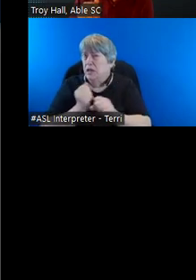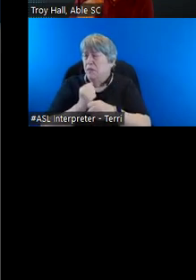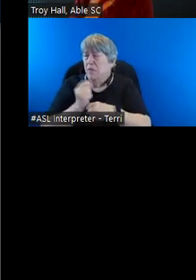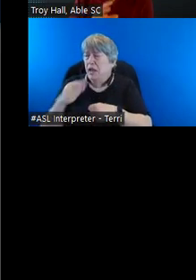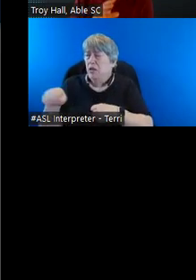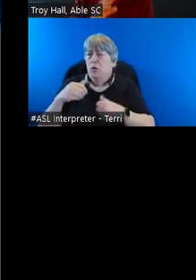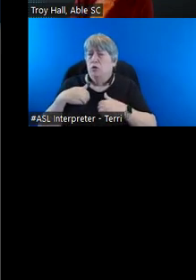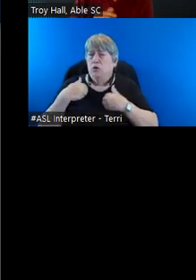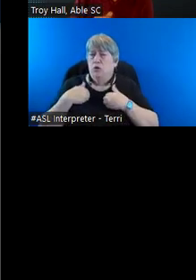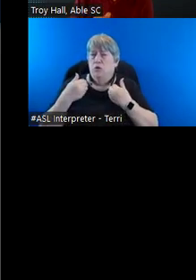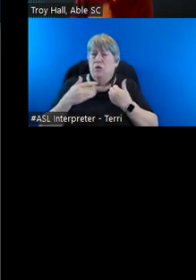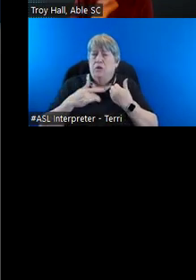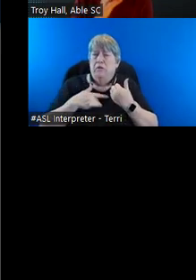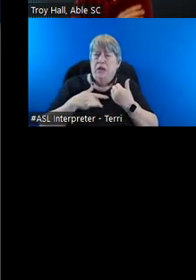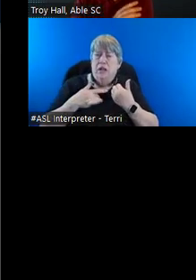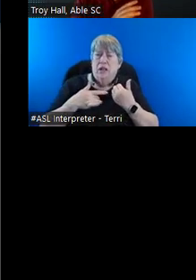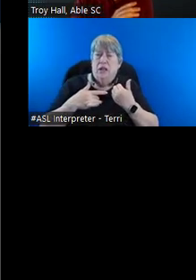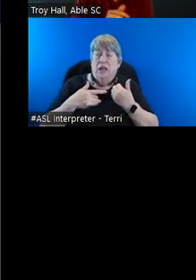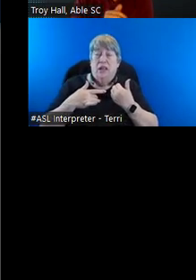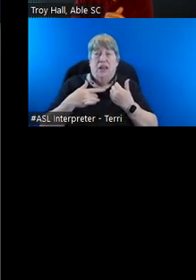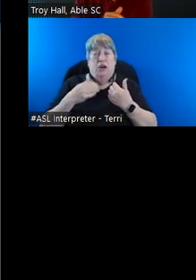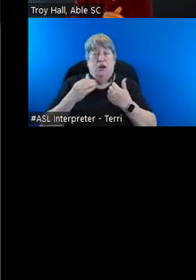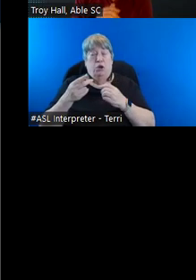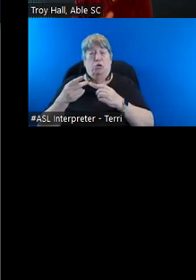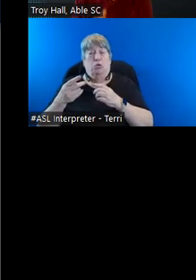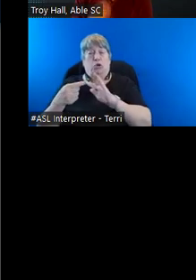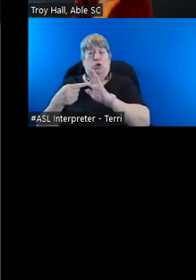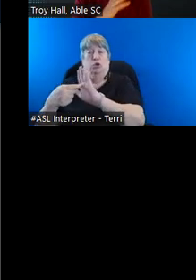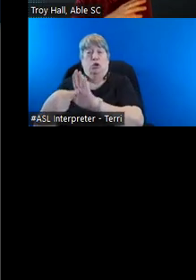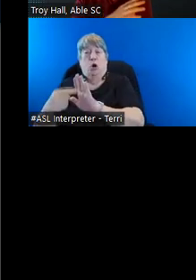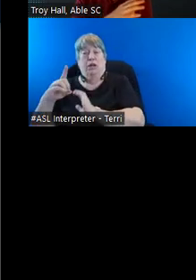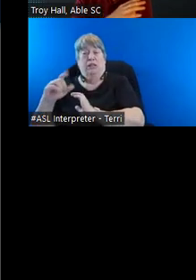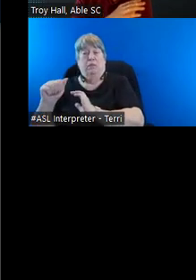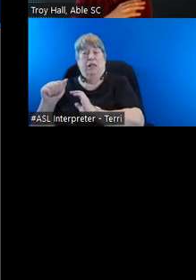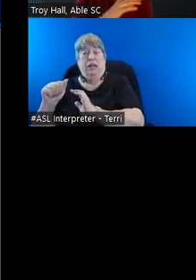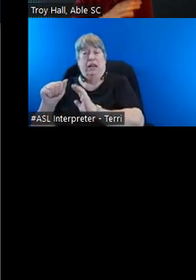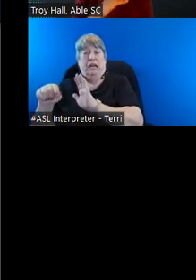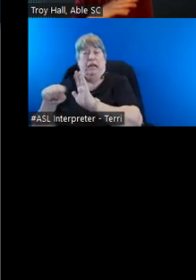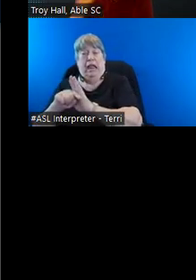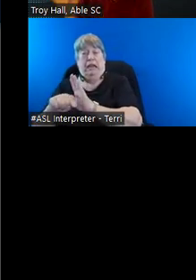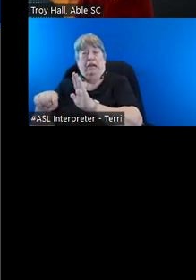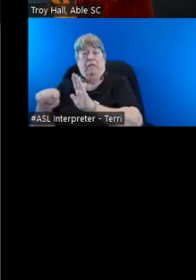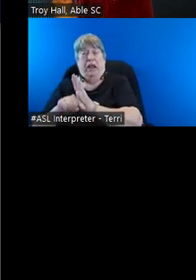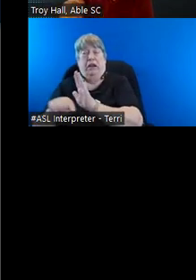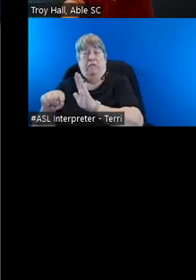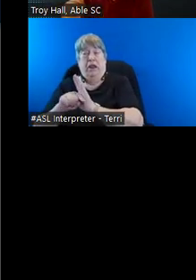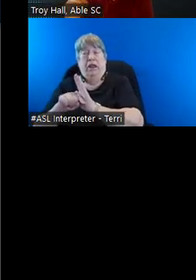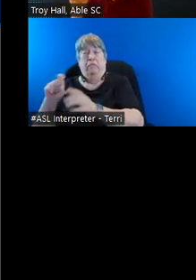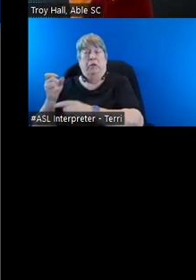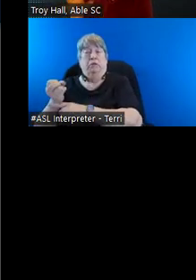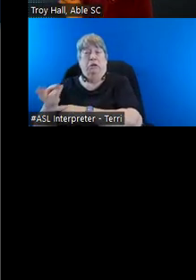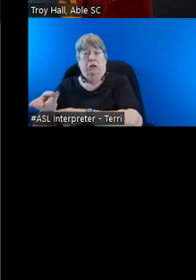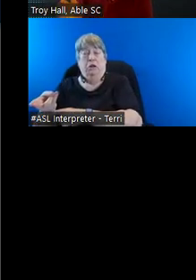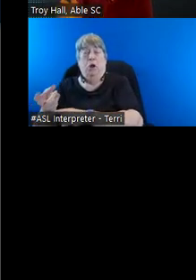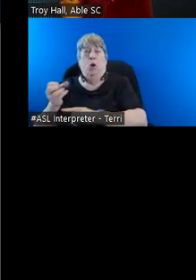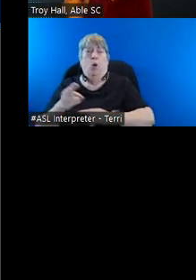is it painting disability constantly in a negative light or as something to overcome? Or does it instead paint disability as